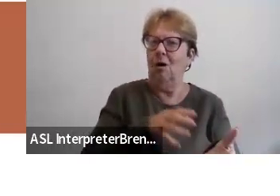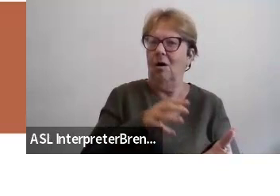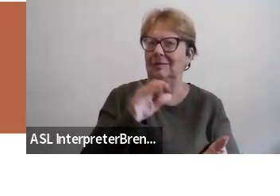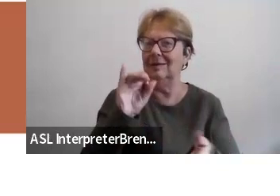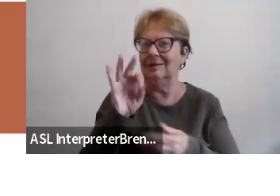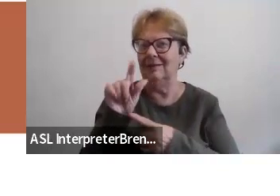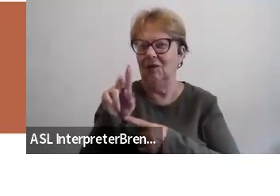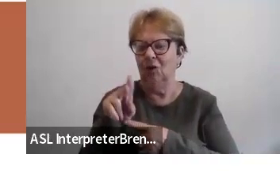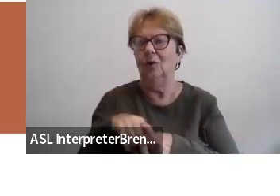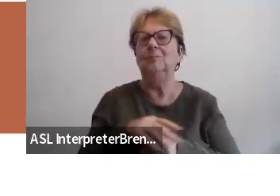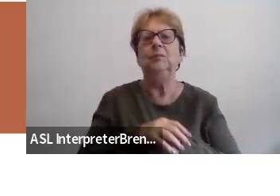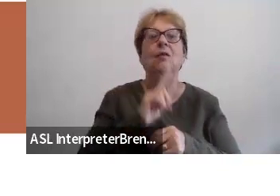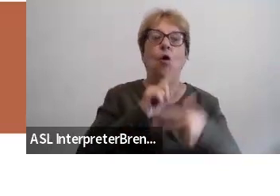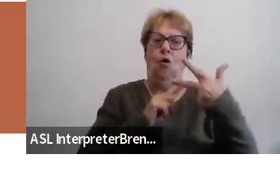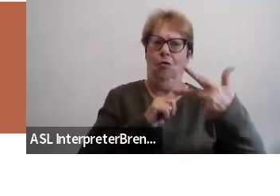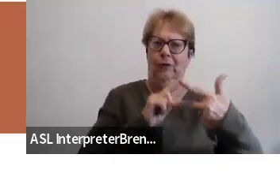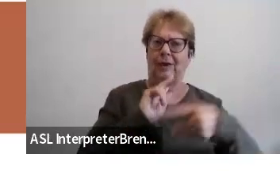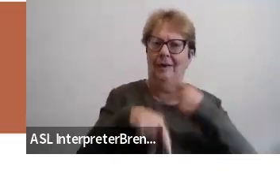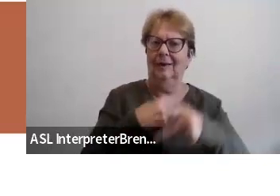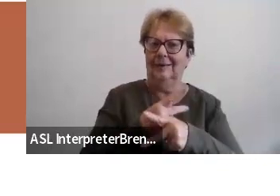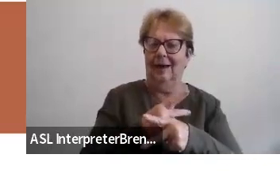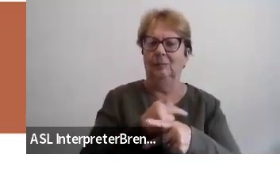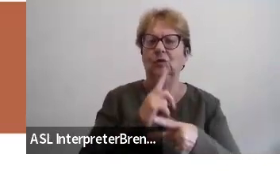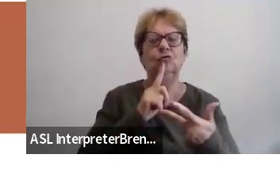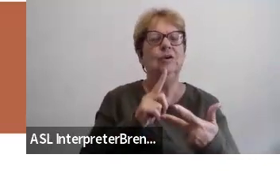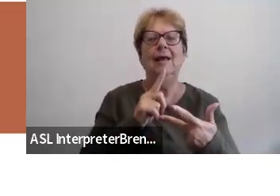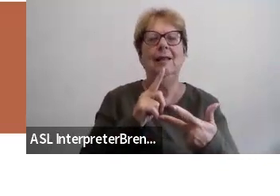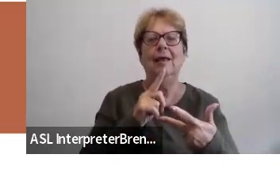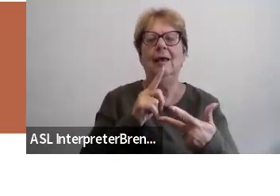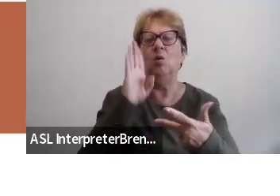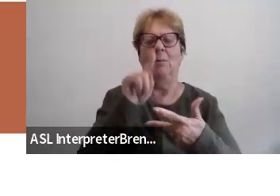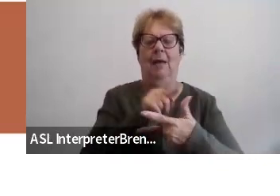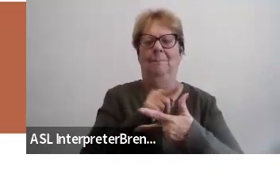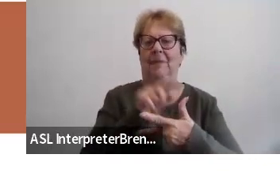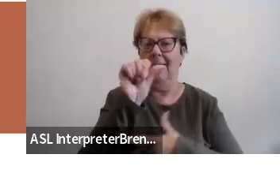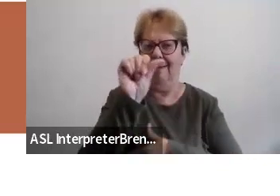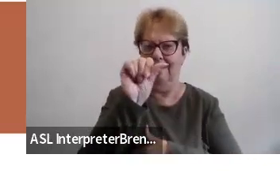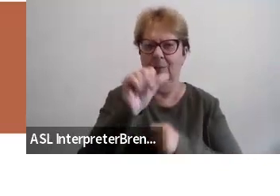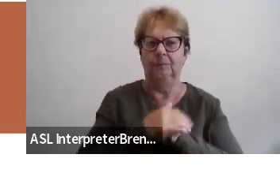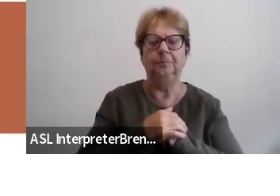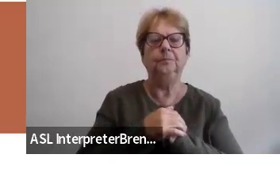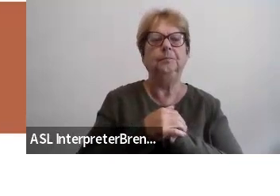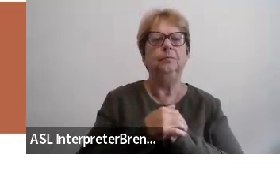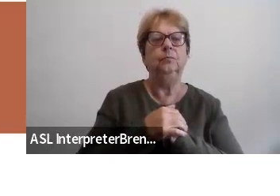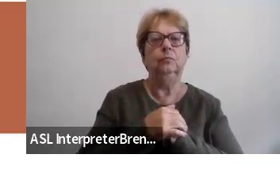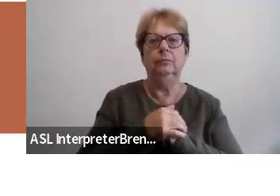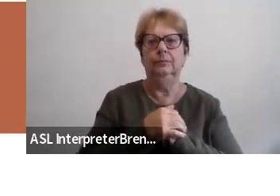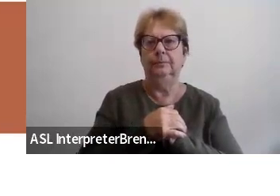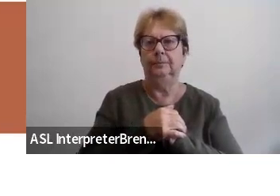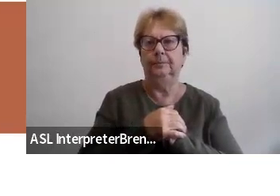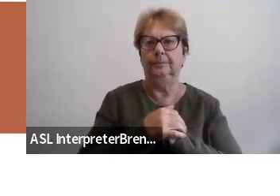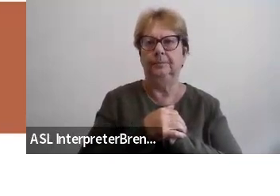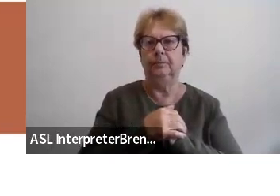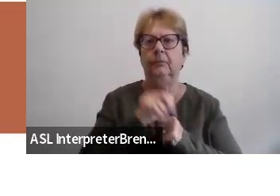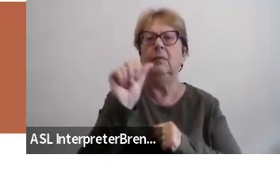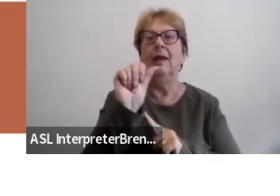avian influenza. There are three types. We're really only concerned with A. A is